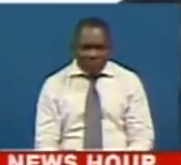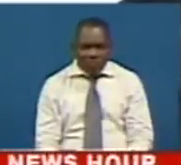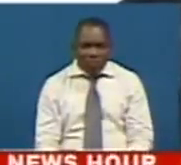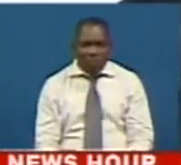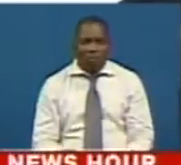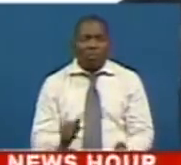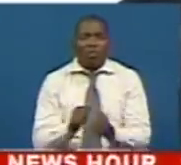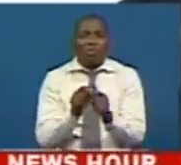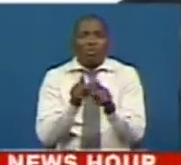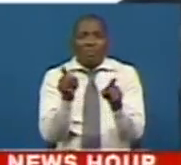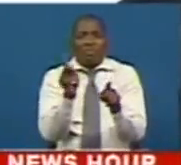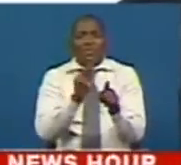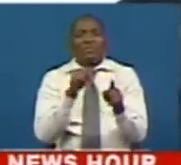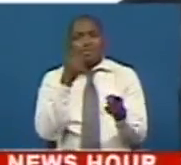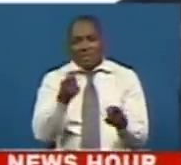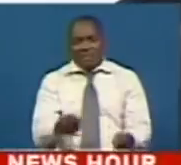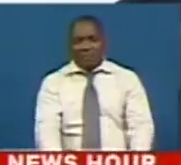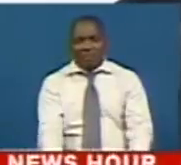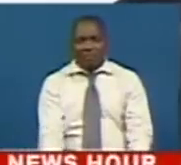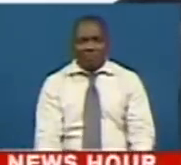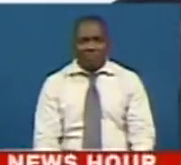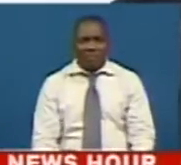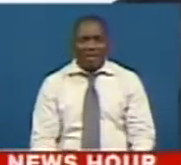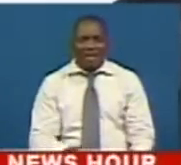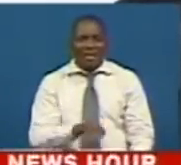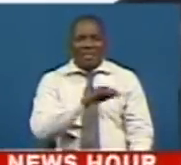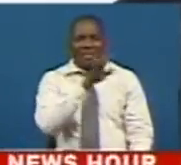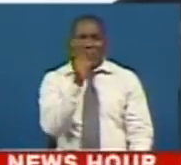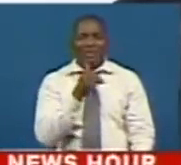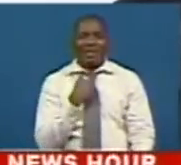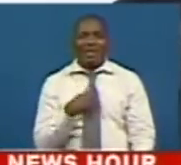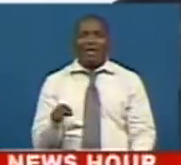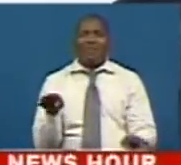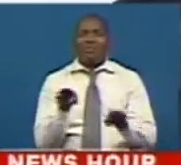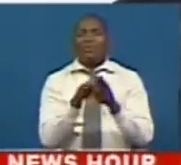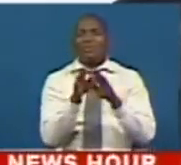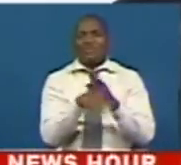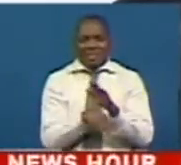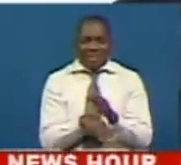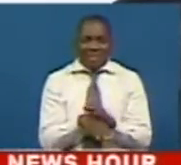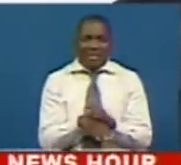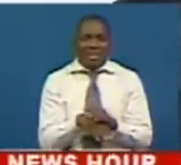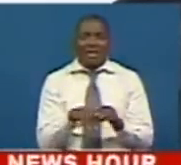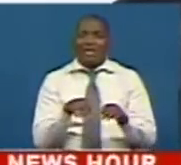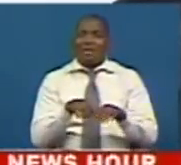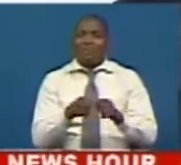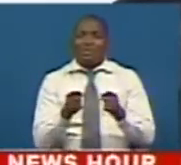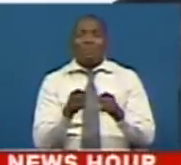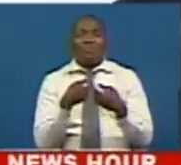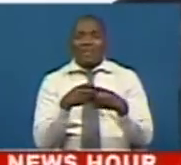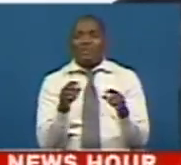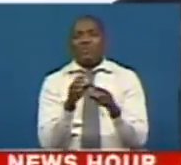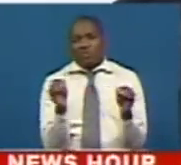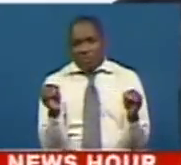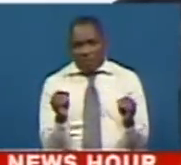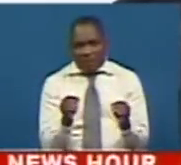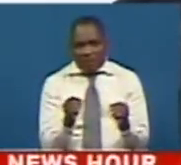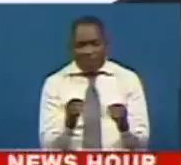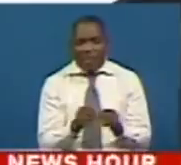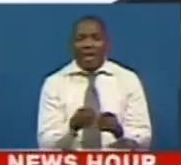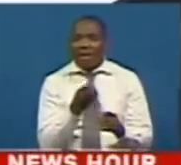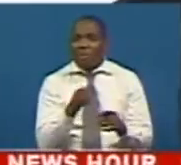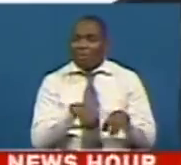what some people have been saying, we have never had a shutdown. There's nothing like a breakdown of any of our